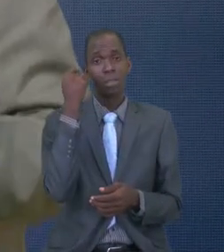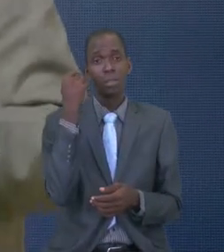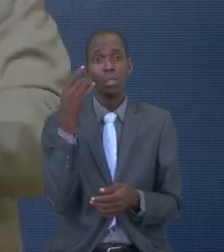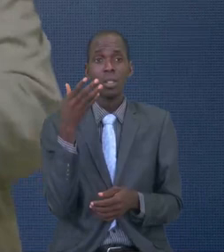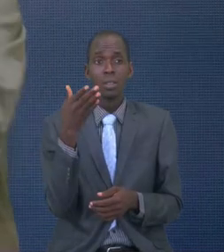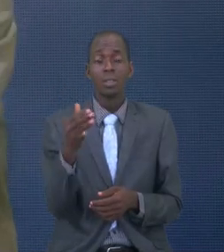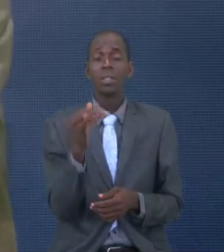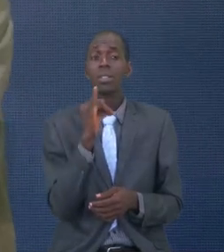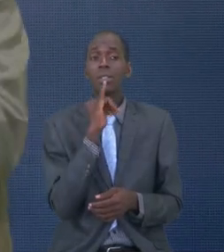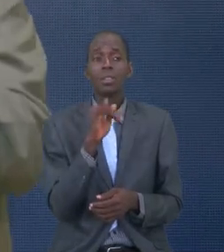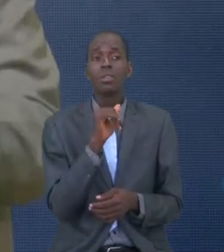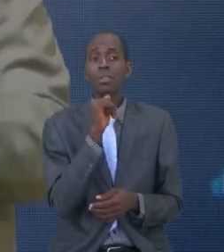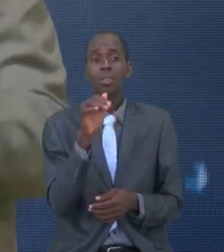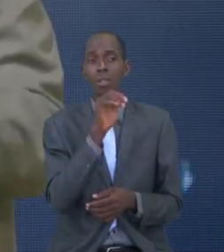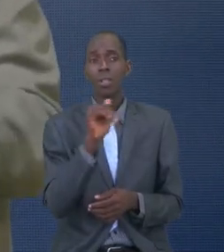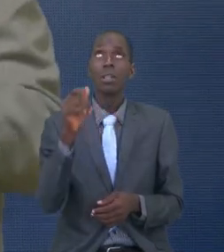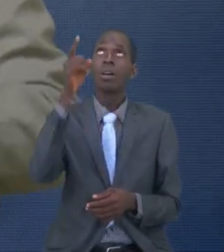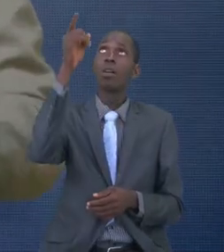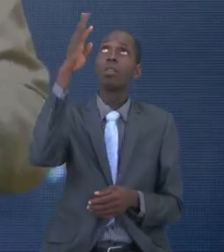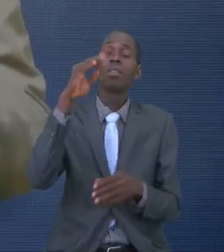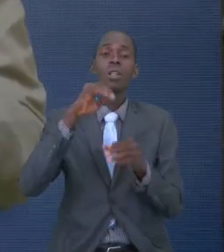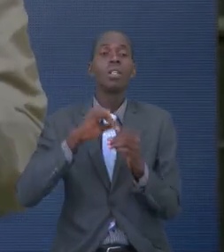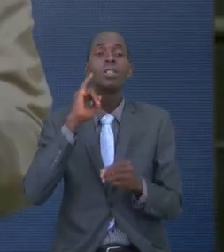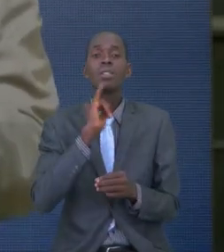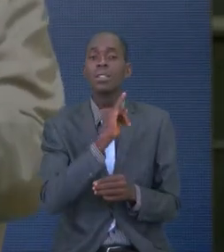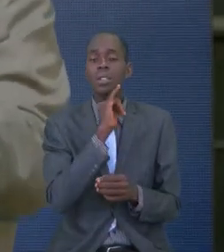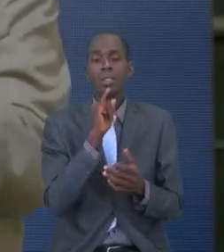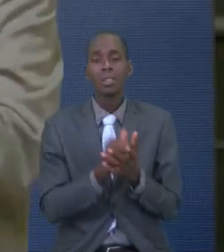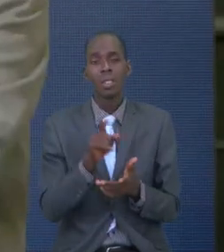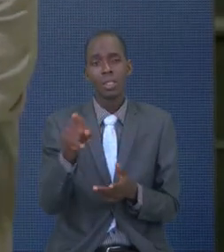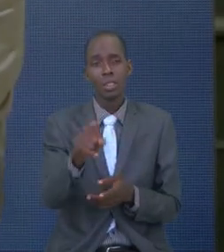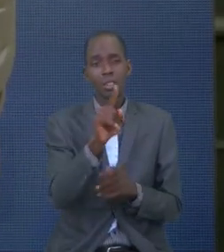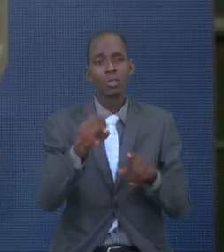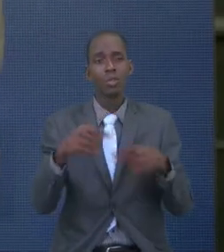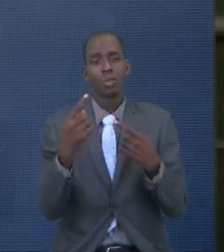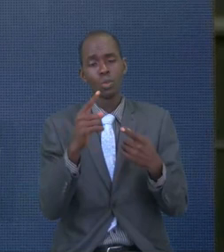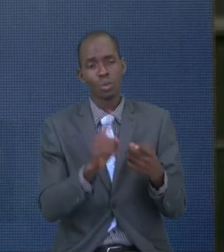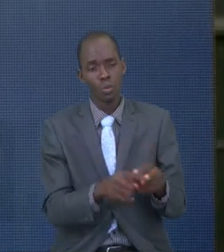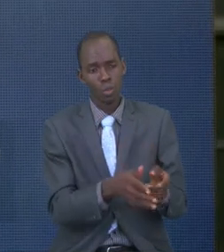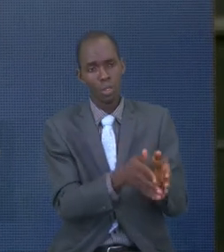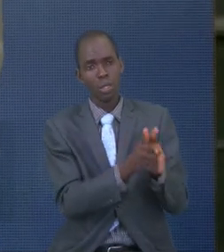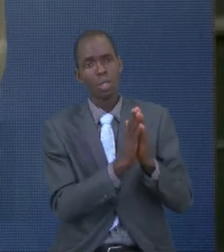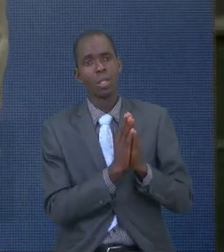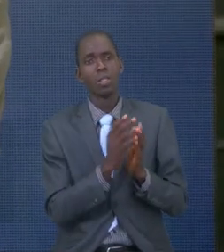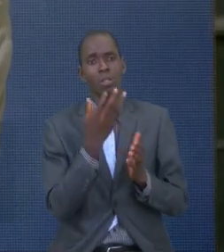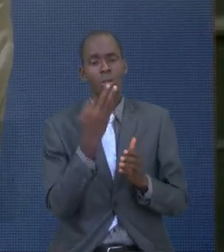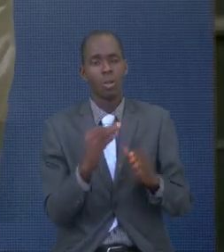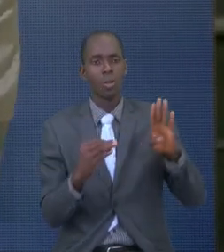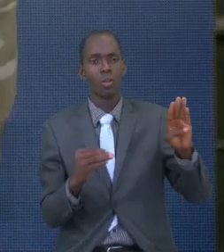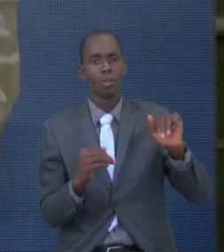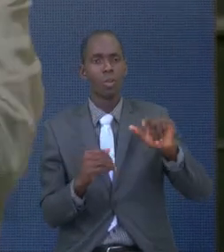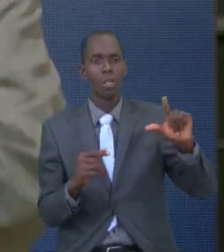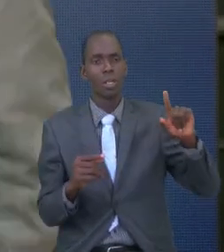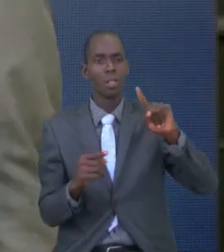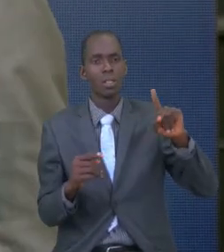is not a God in Israel that ye go to inquire of Beelzebub,